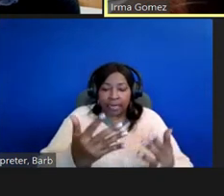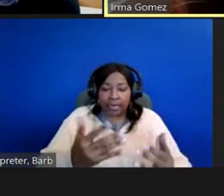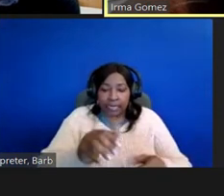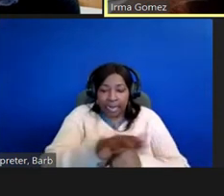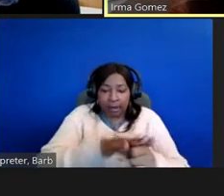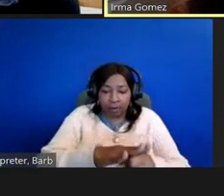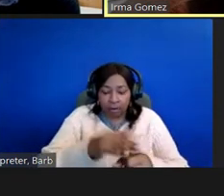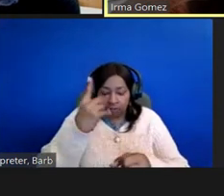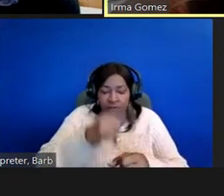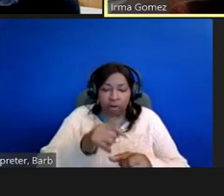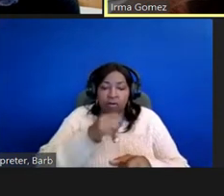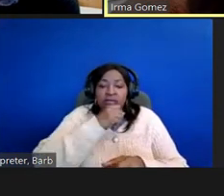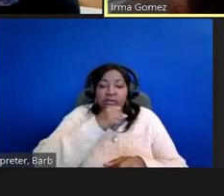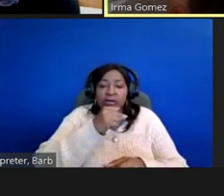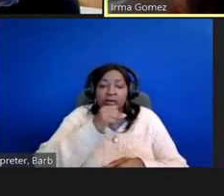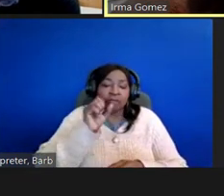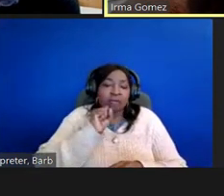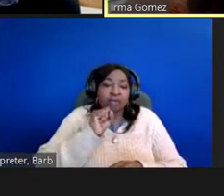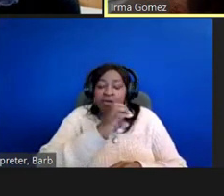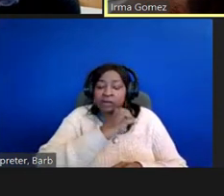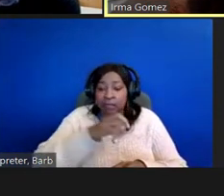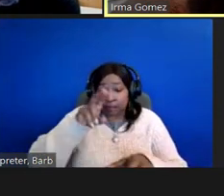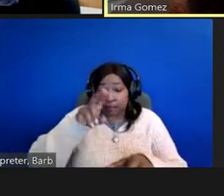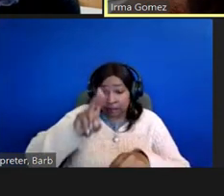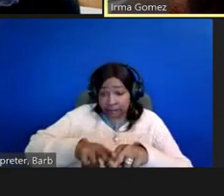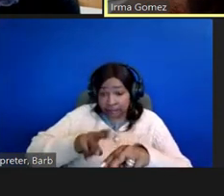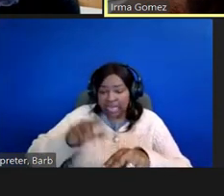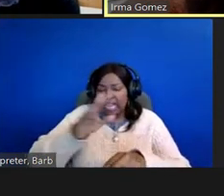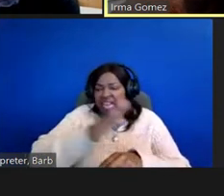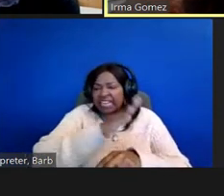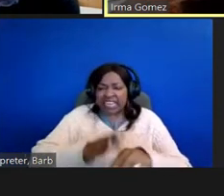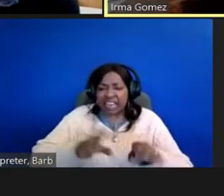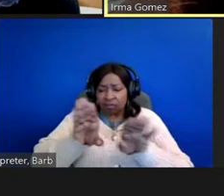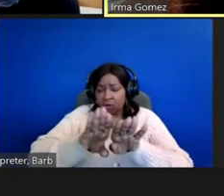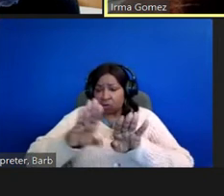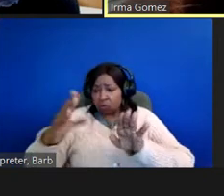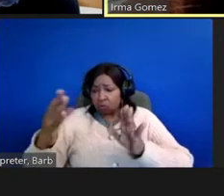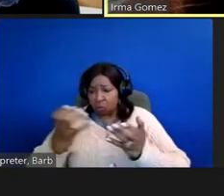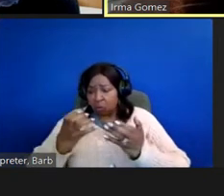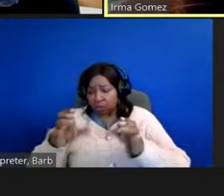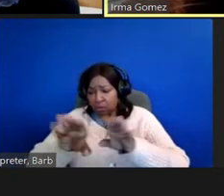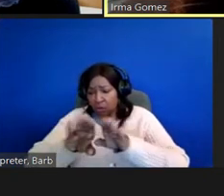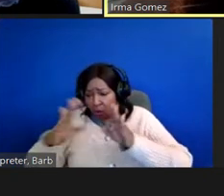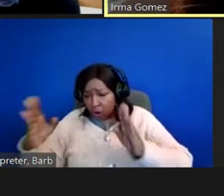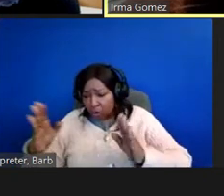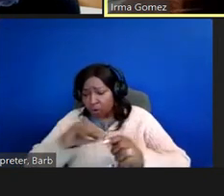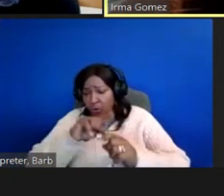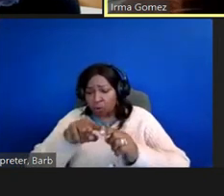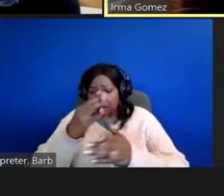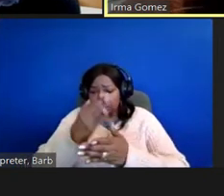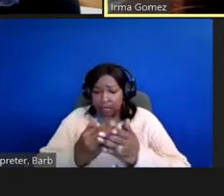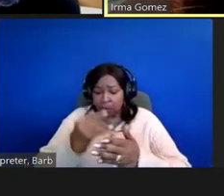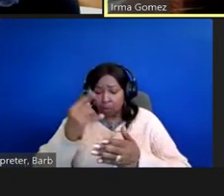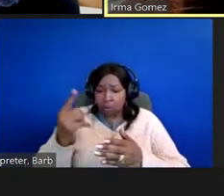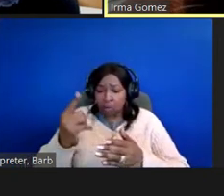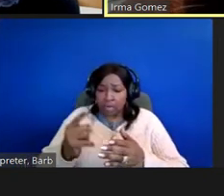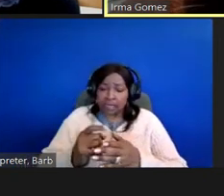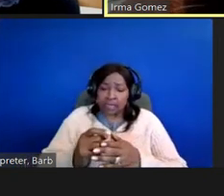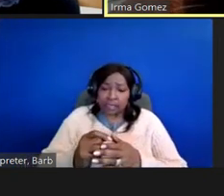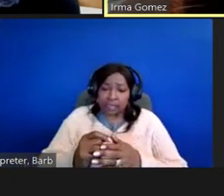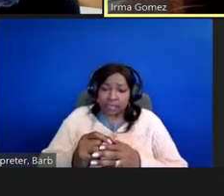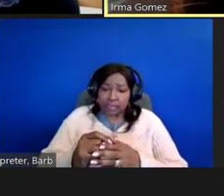They never want to open the door when there is someone who is abstaining from the